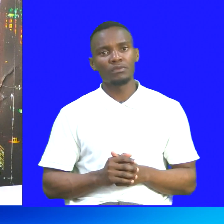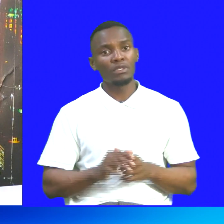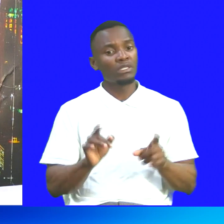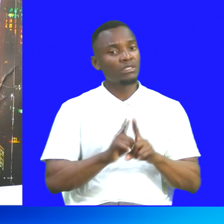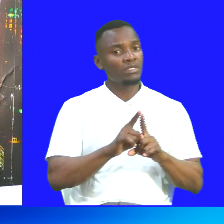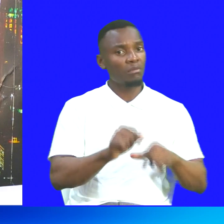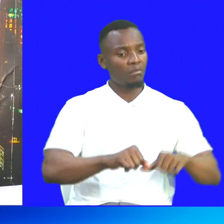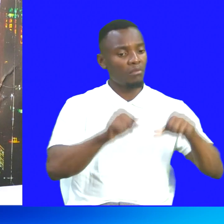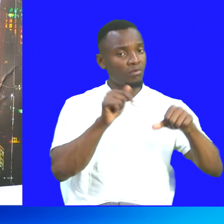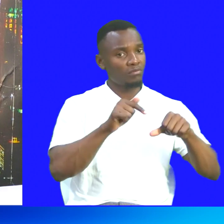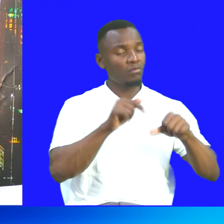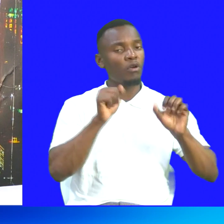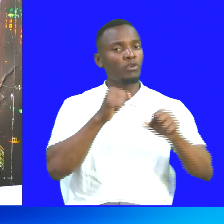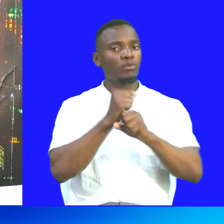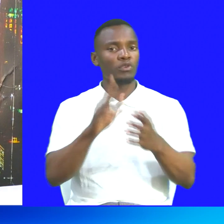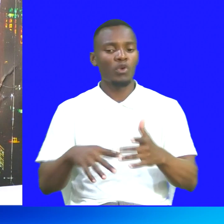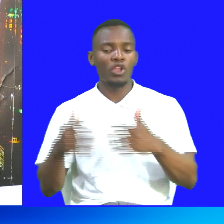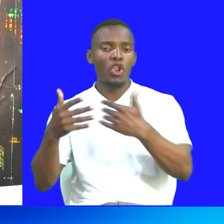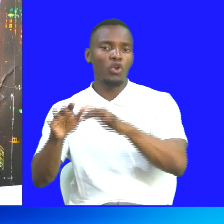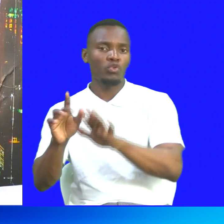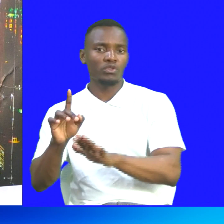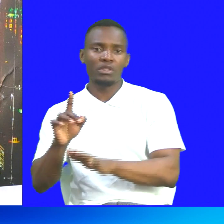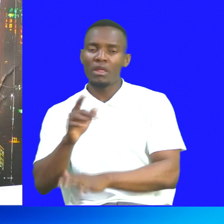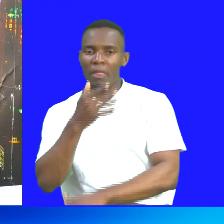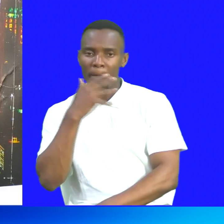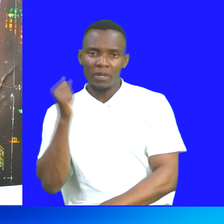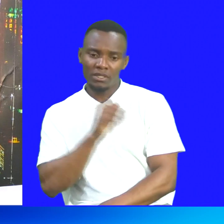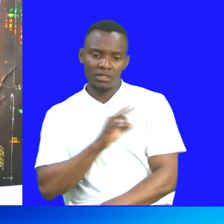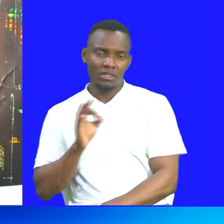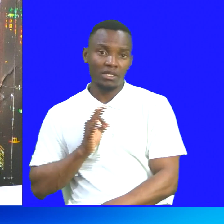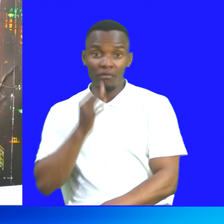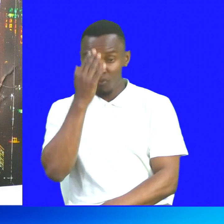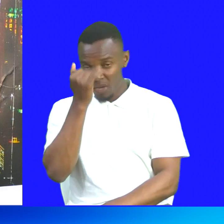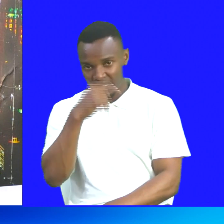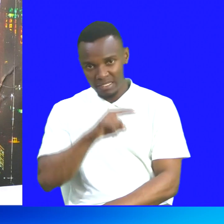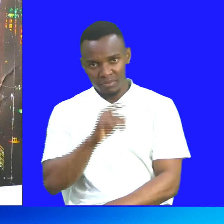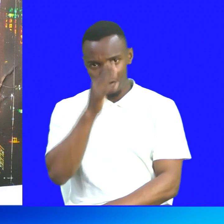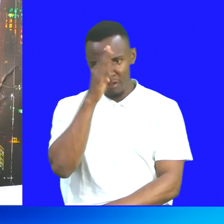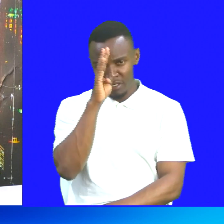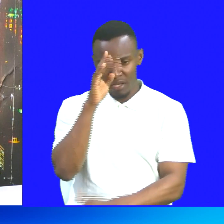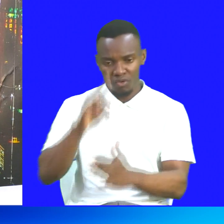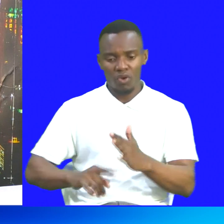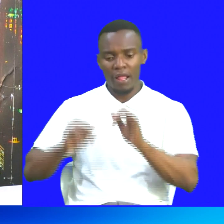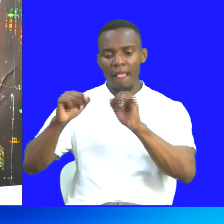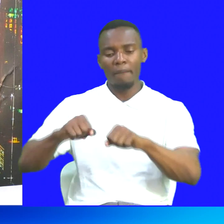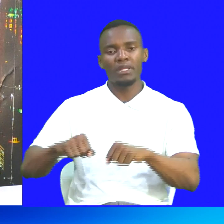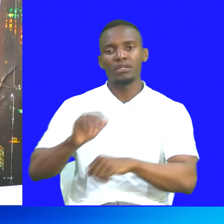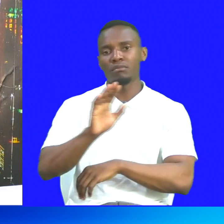best employees they would have hired because they doubt their ability.